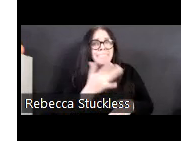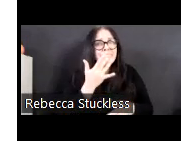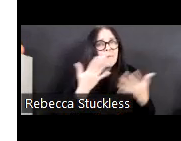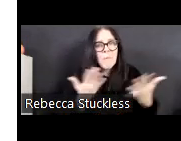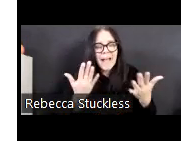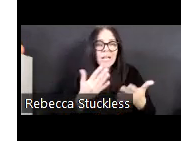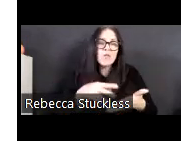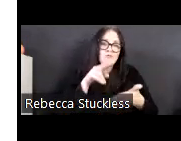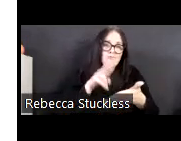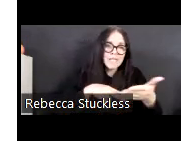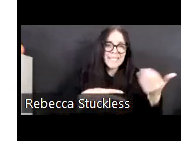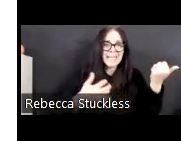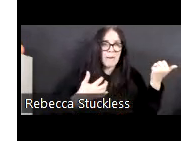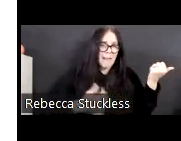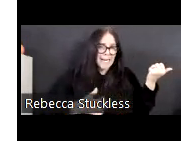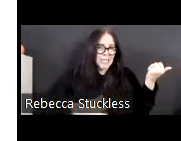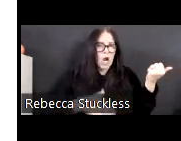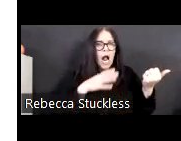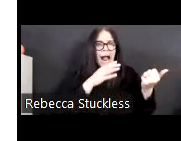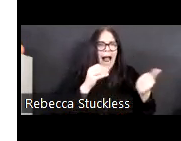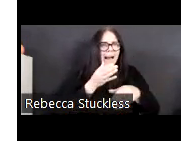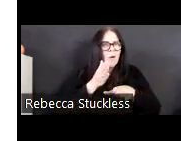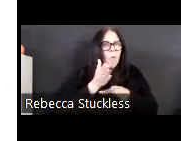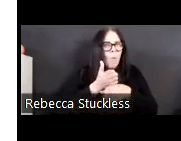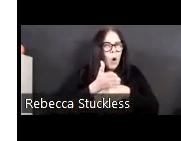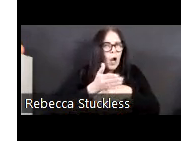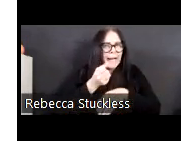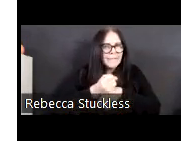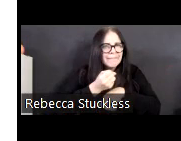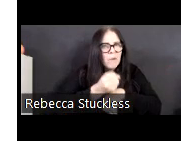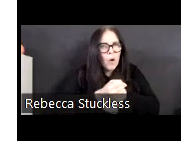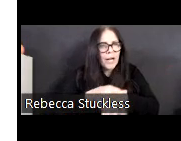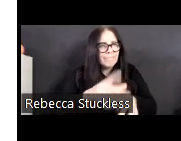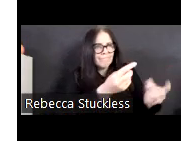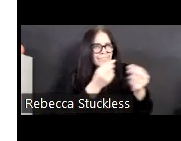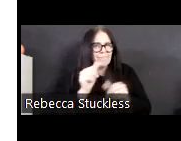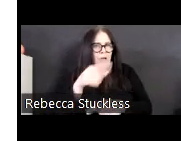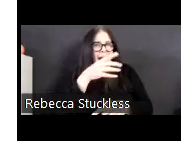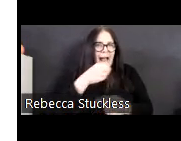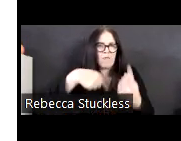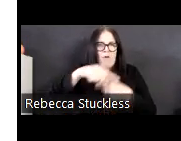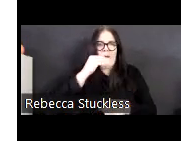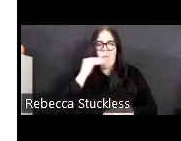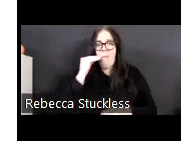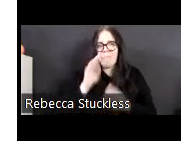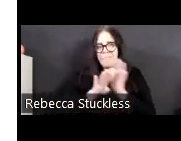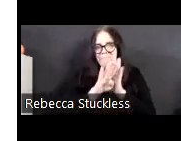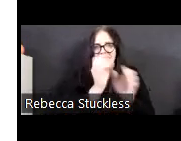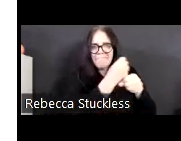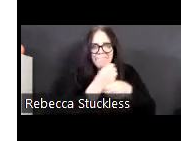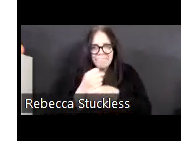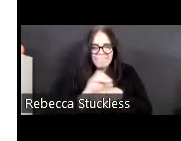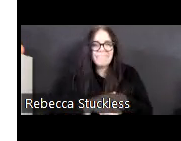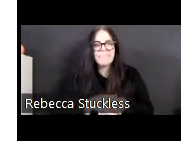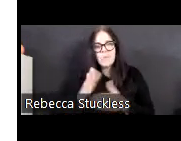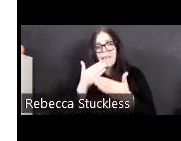house. Jill, thank you so much for taking time out of your busy day to share information with us about learning styles, along with developing reading, writing,